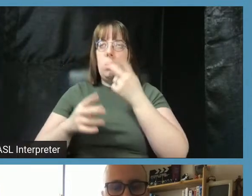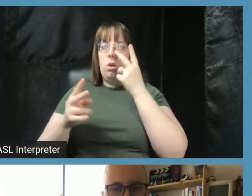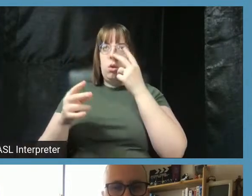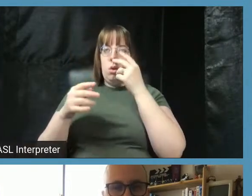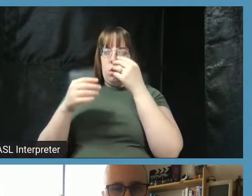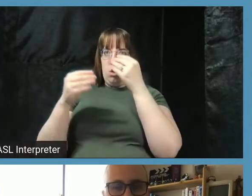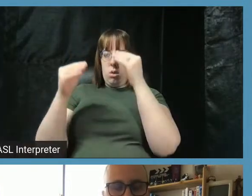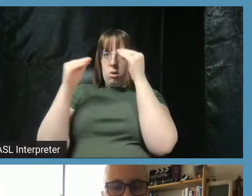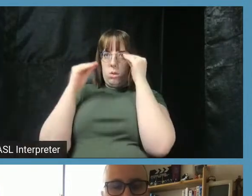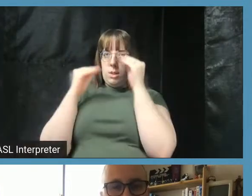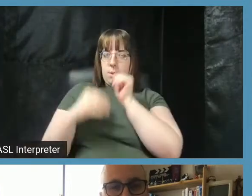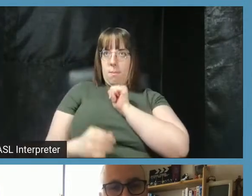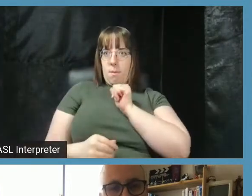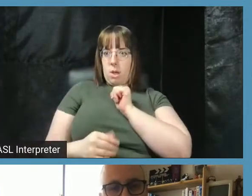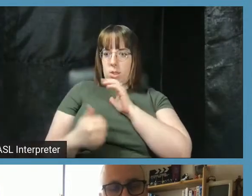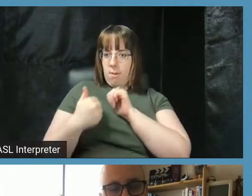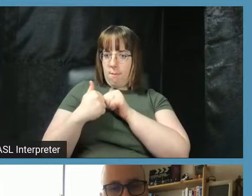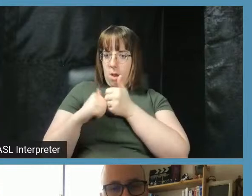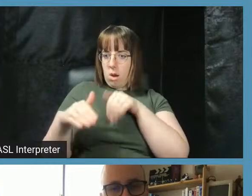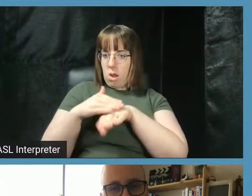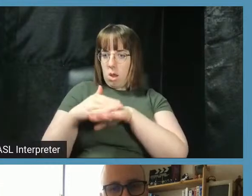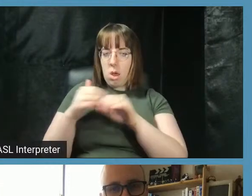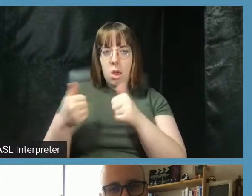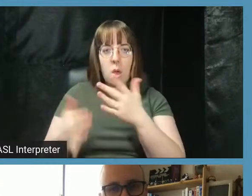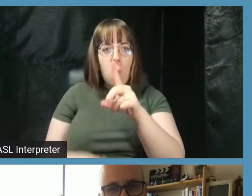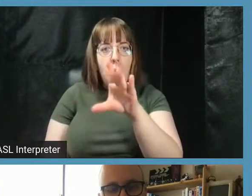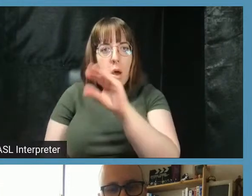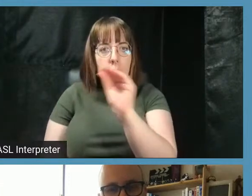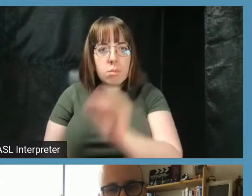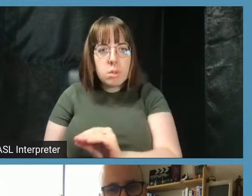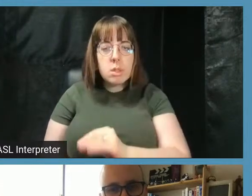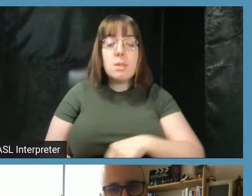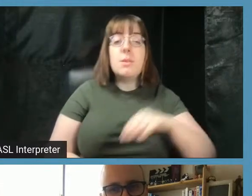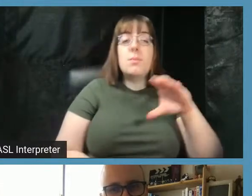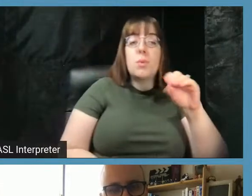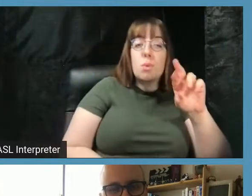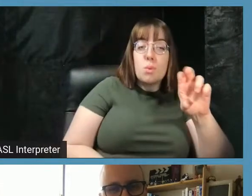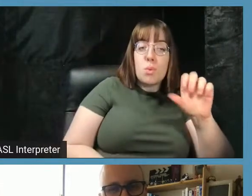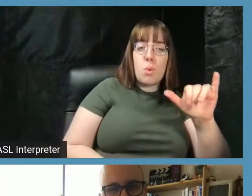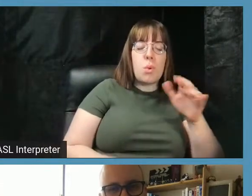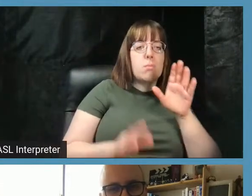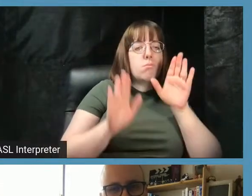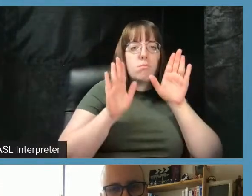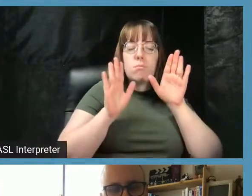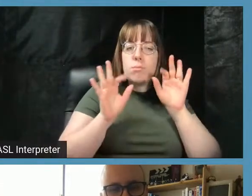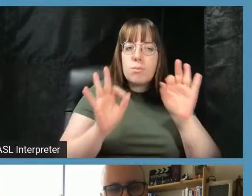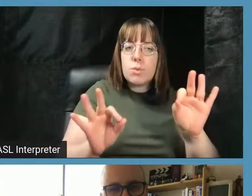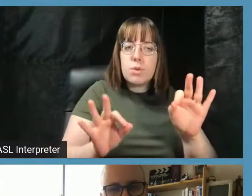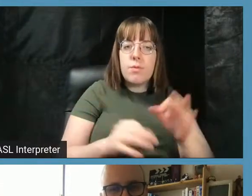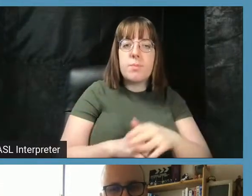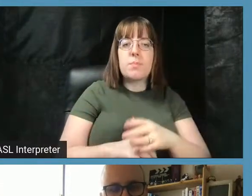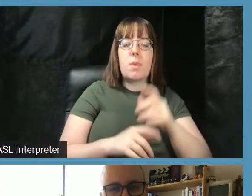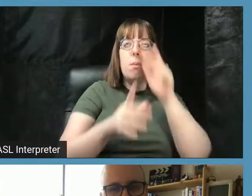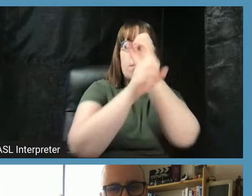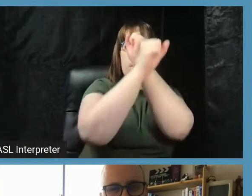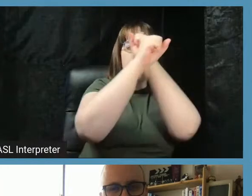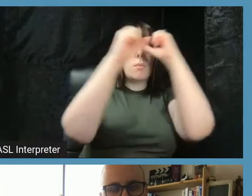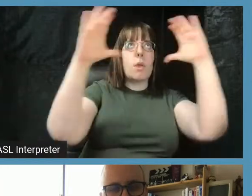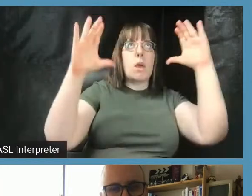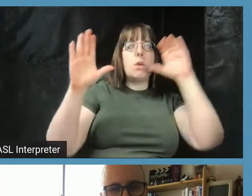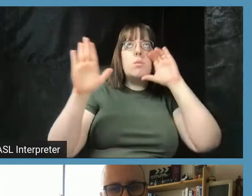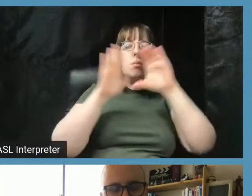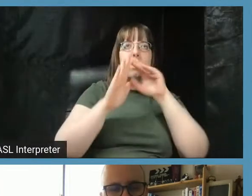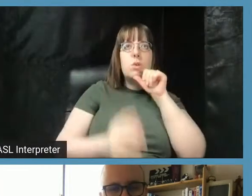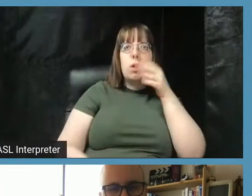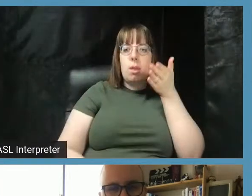further with that image. And Corey gave a great heuristic for that, right? Imagine the image is not there. Now,